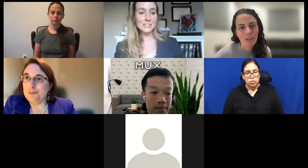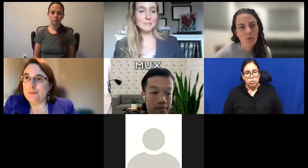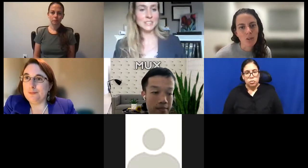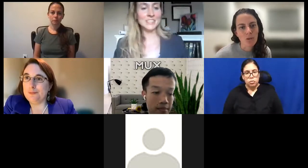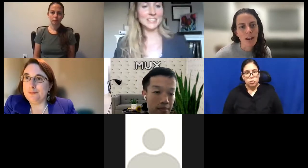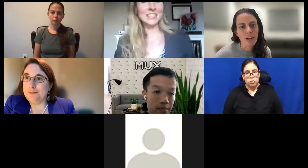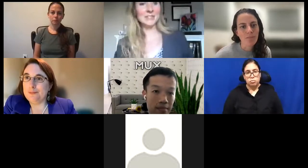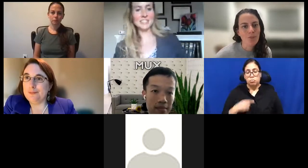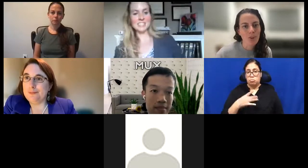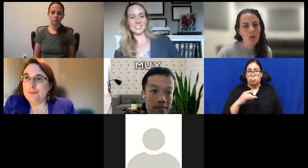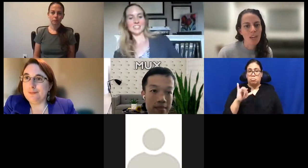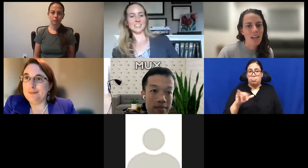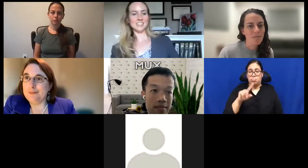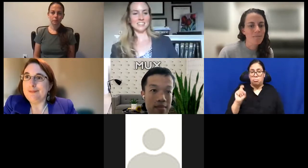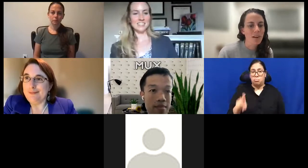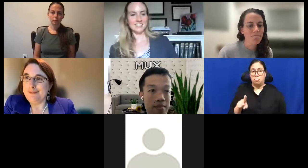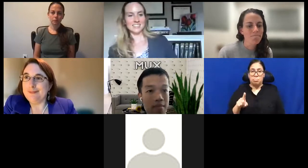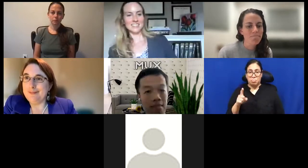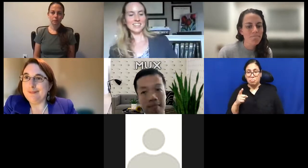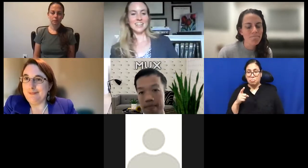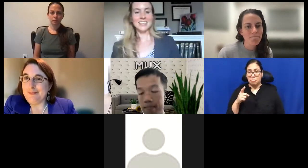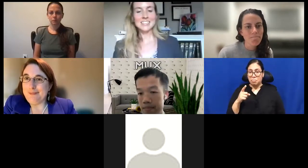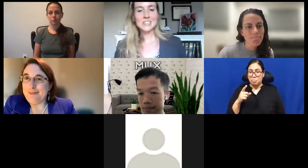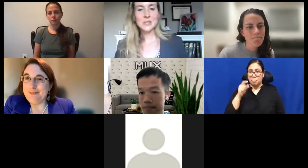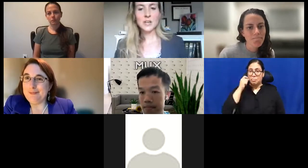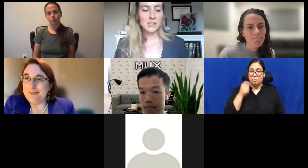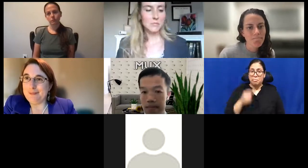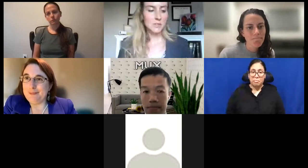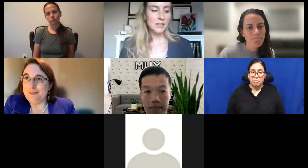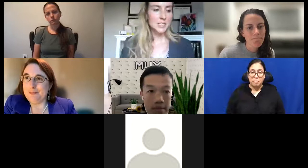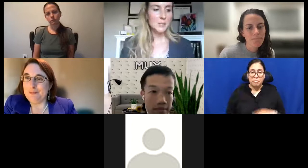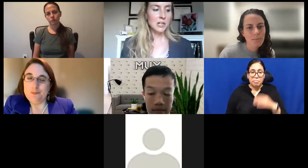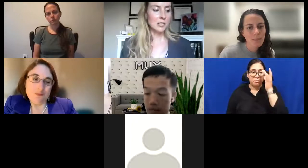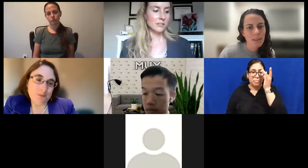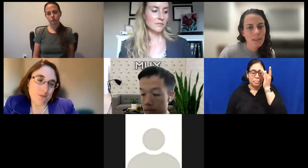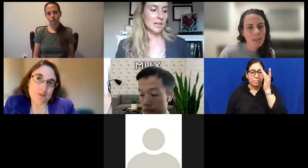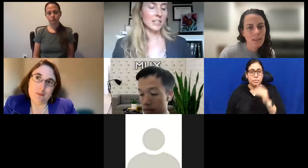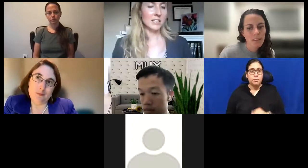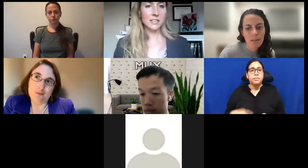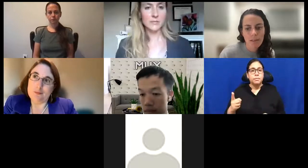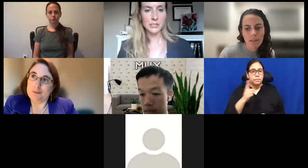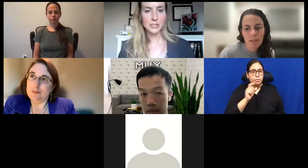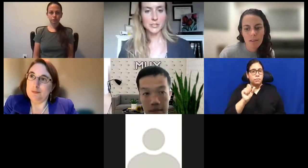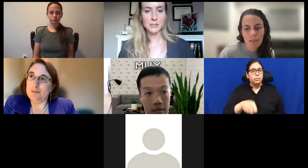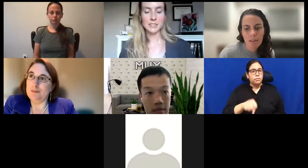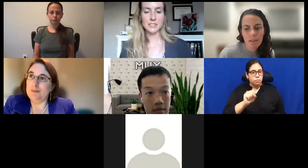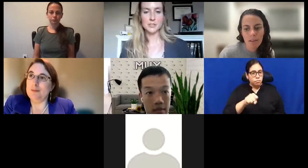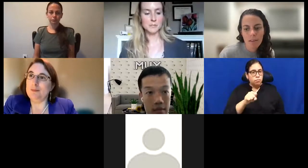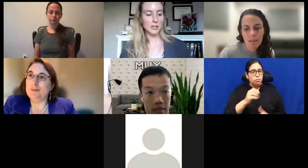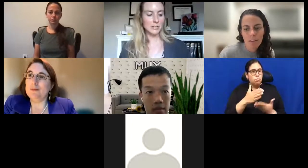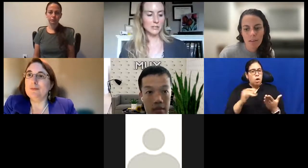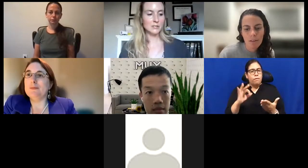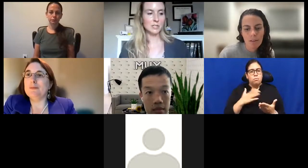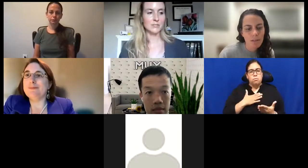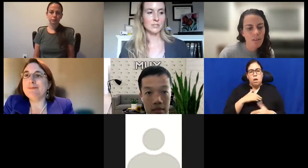I like this question about how to communicate. Yeah. Yeah, so as part of my vocational